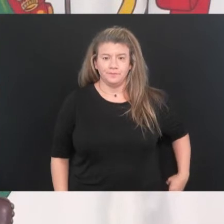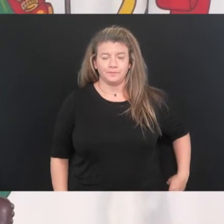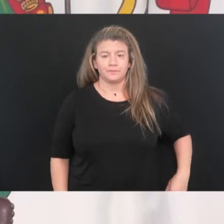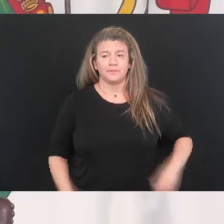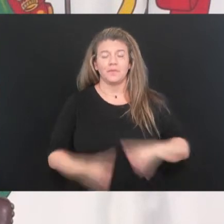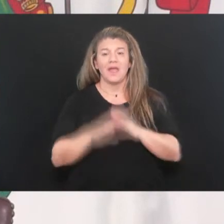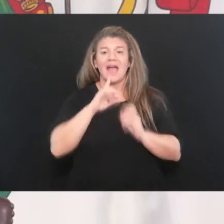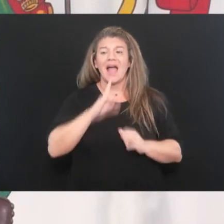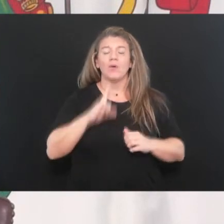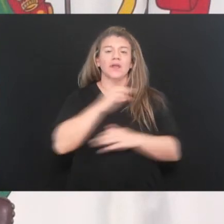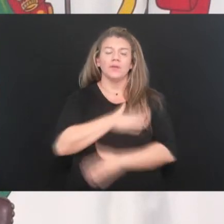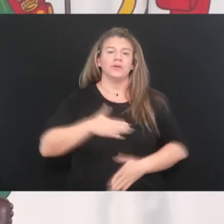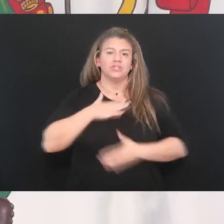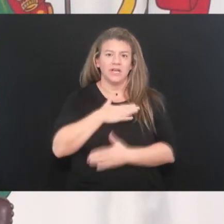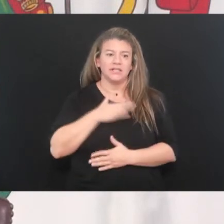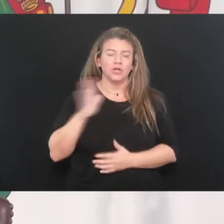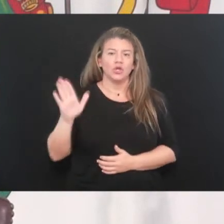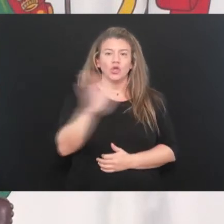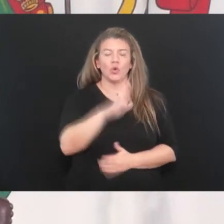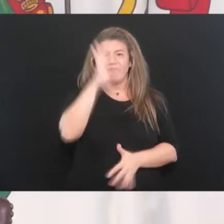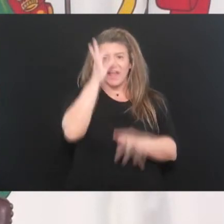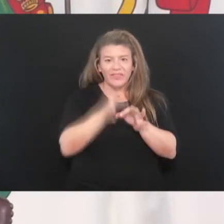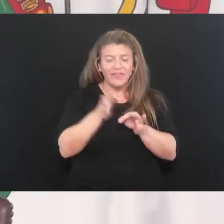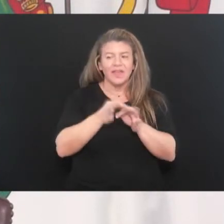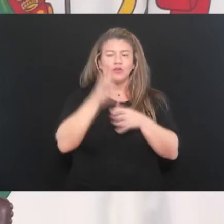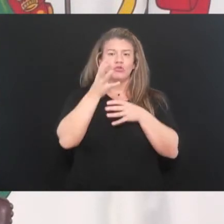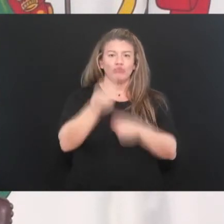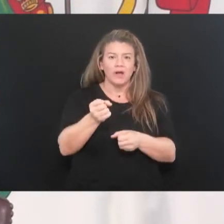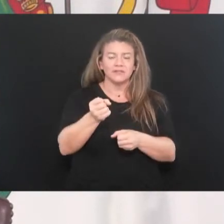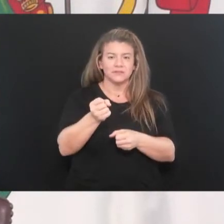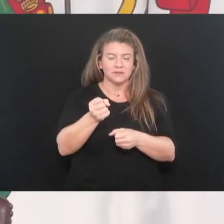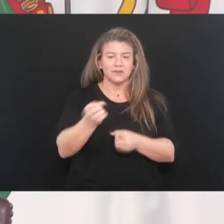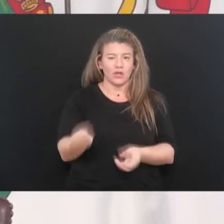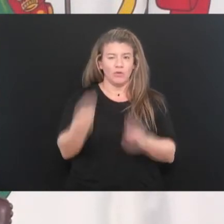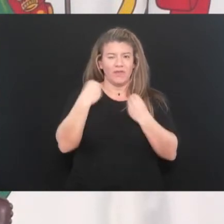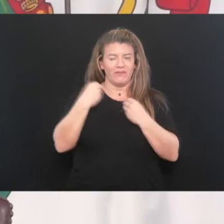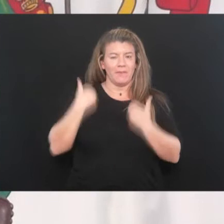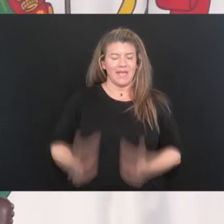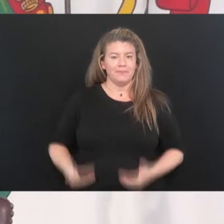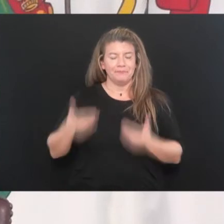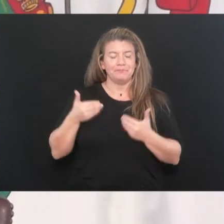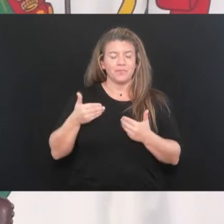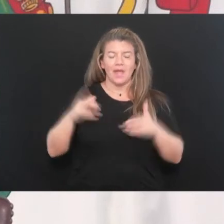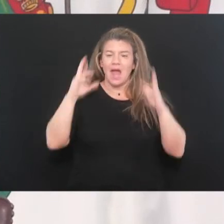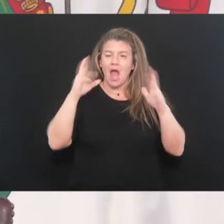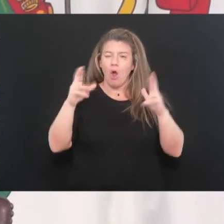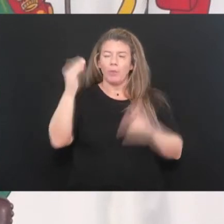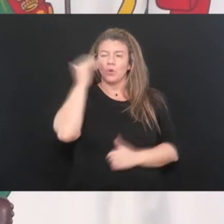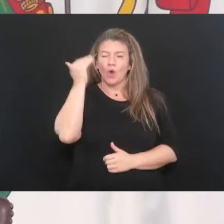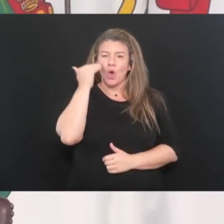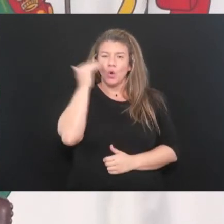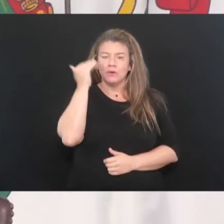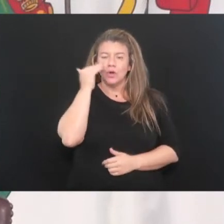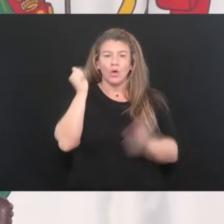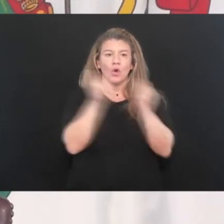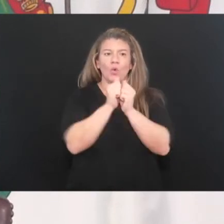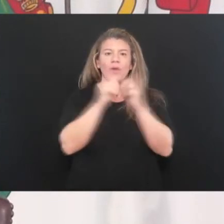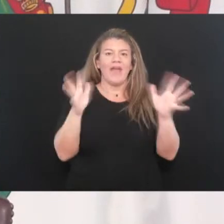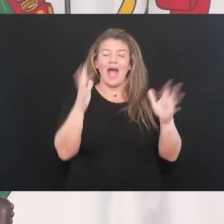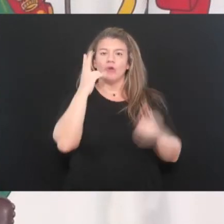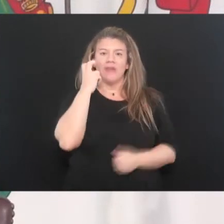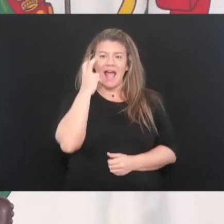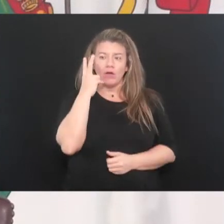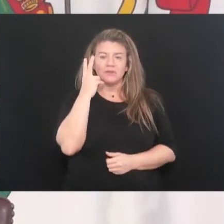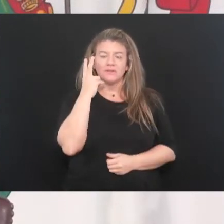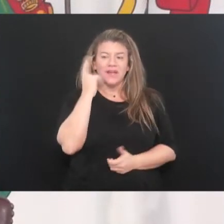I appreciate your faith and your trust that you've placed in me, and I hope you know without any doubt